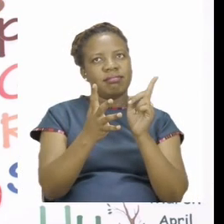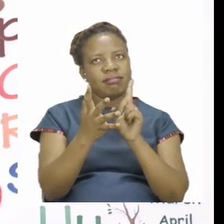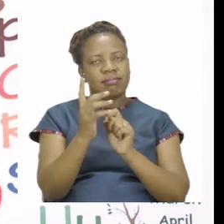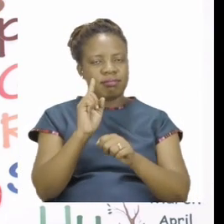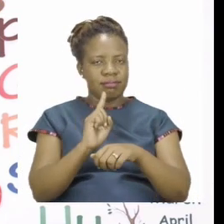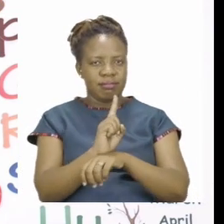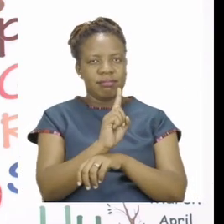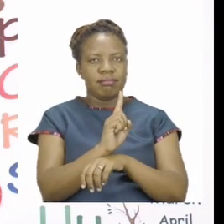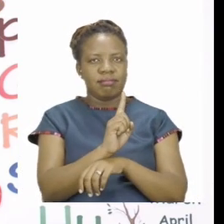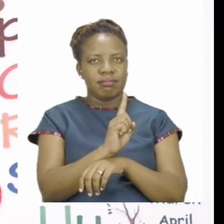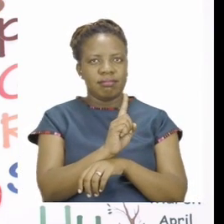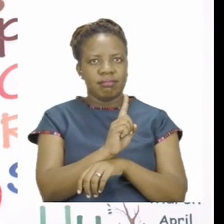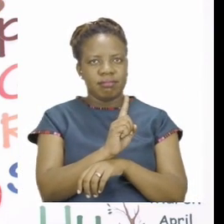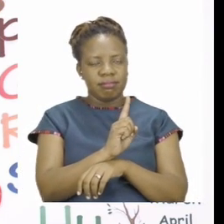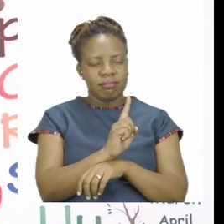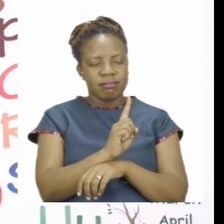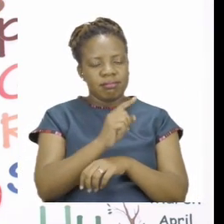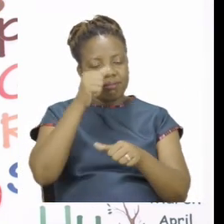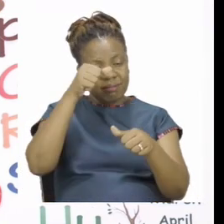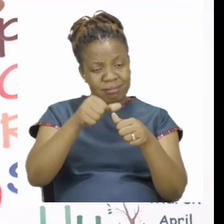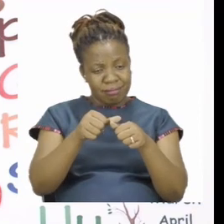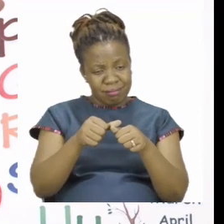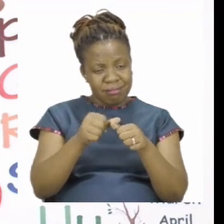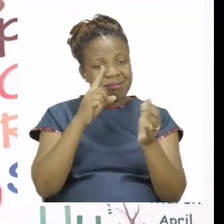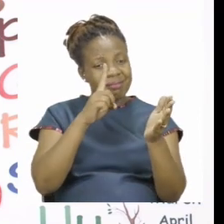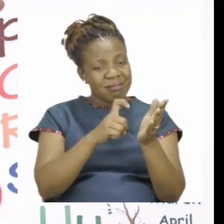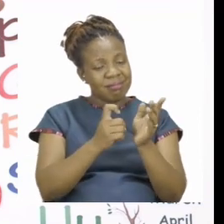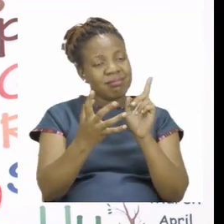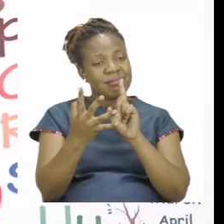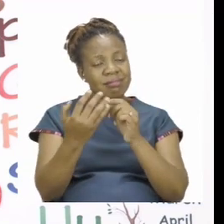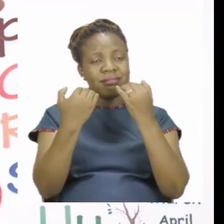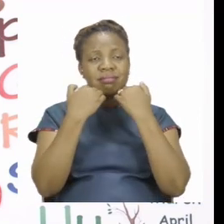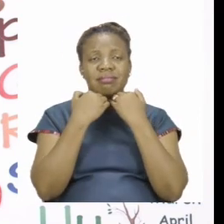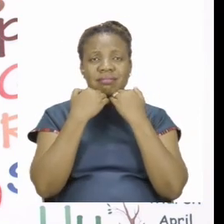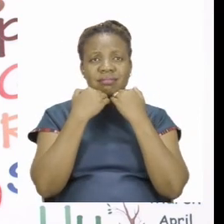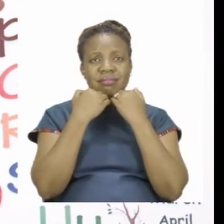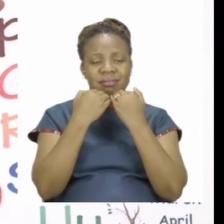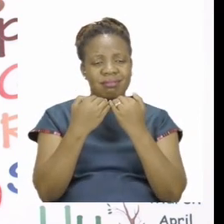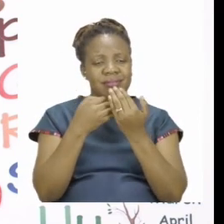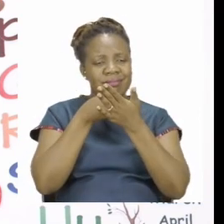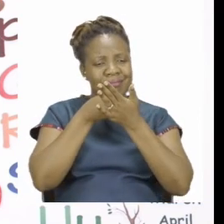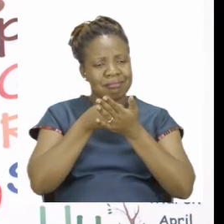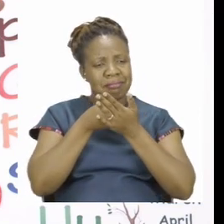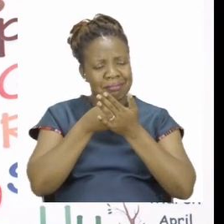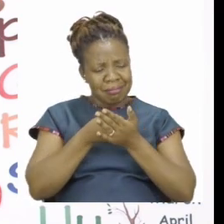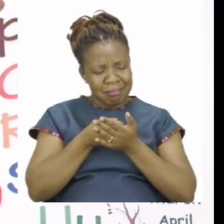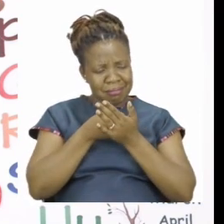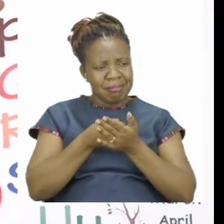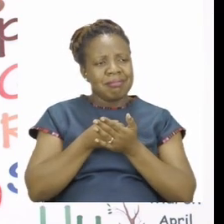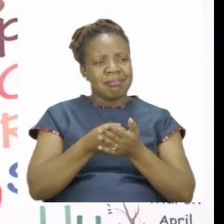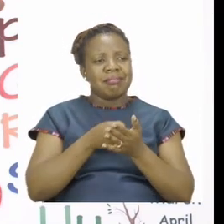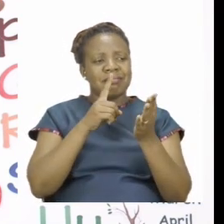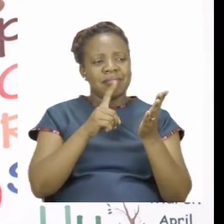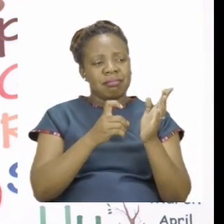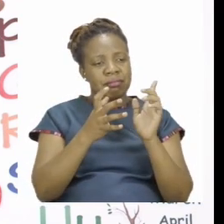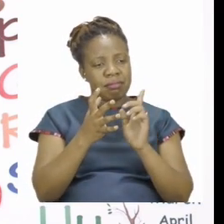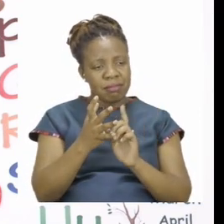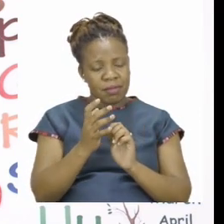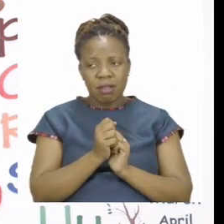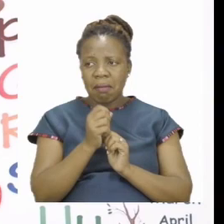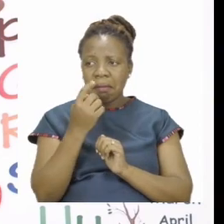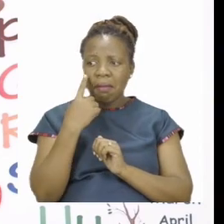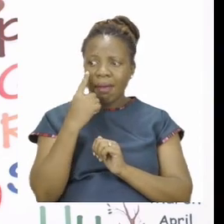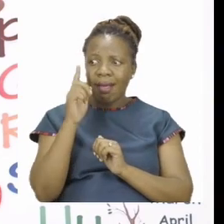Remember, sanitizing is very important. So let's try and sanitize every time we can. And don't be afraid to tell the next person